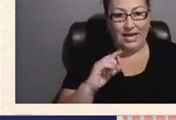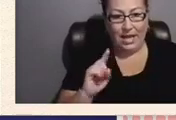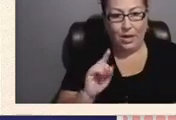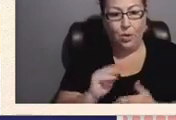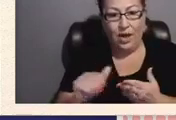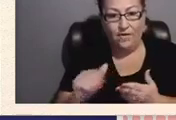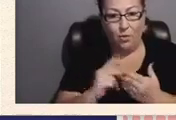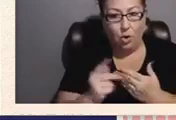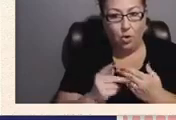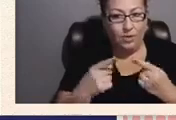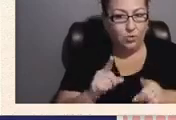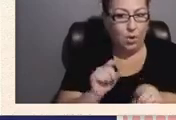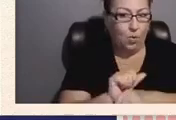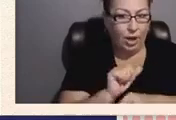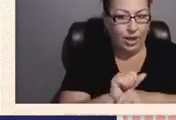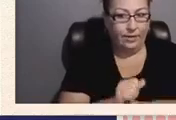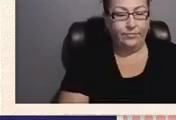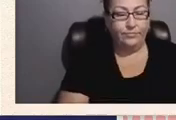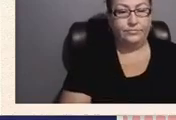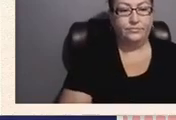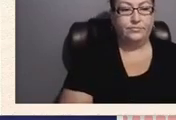working.